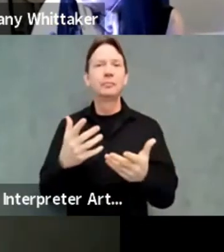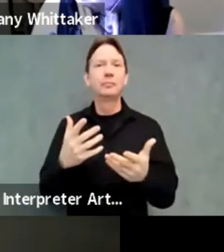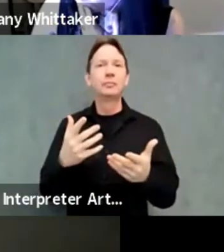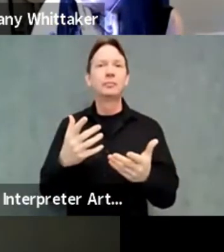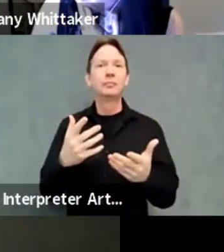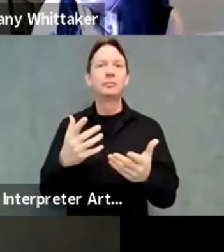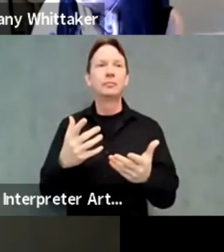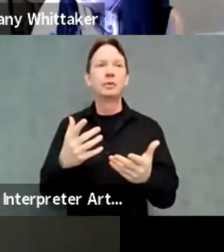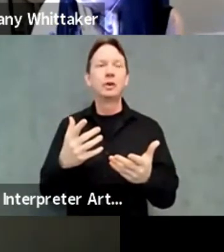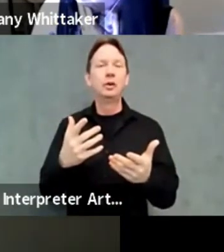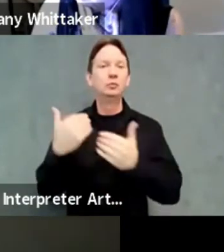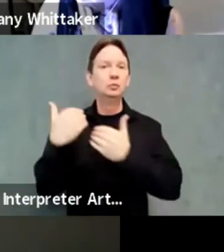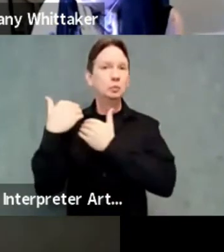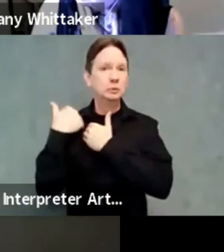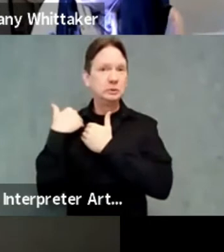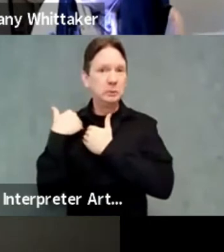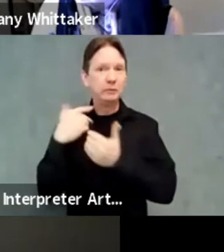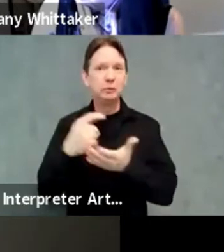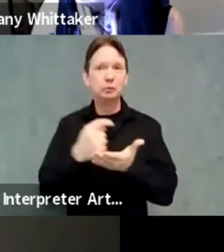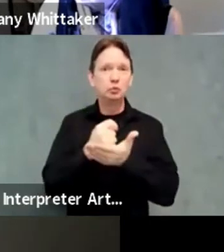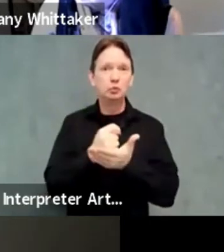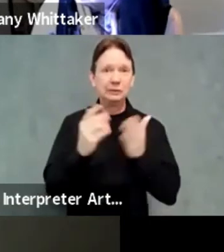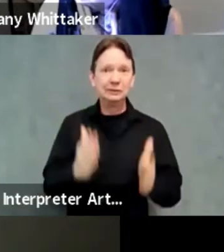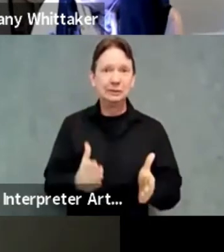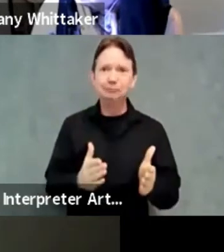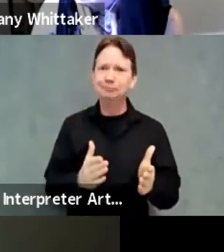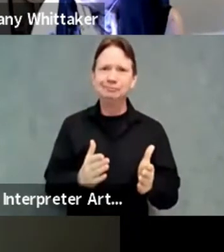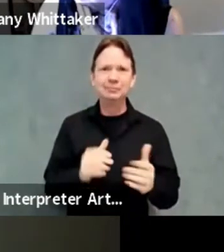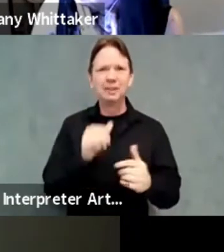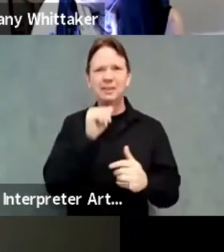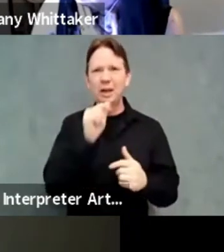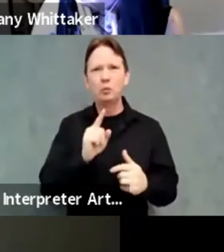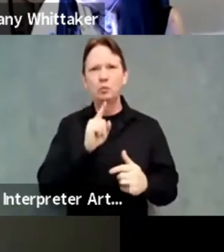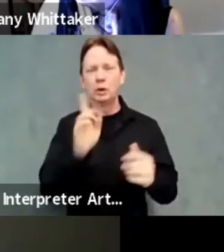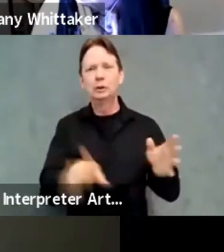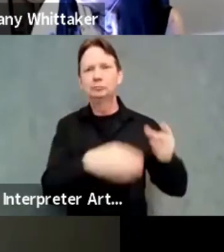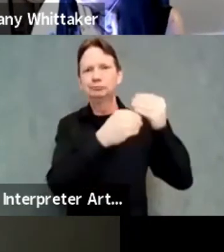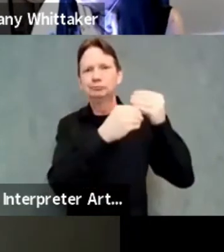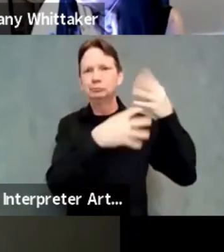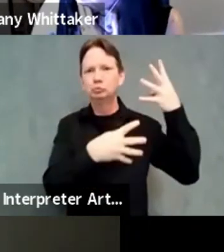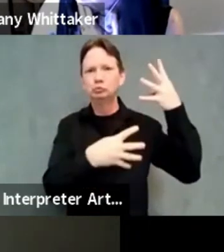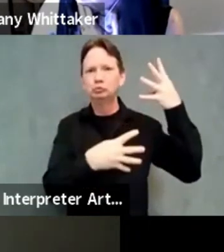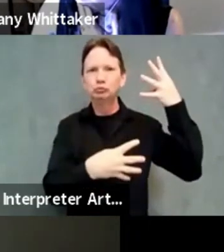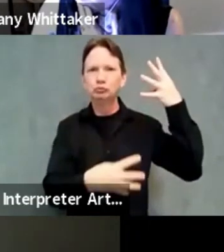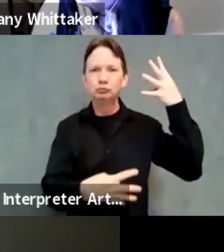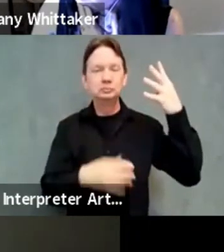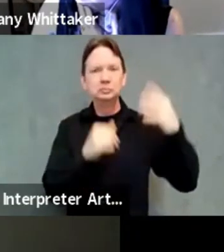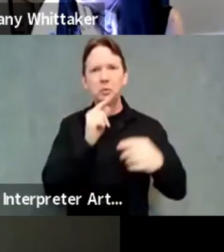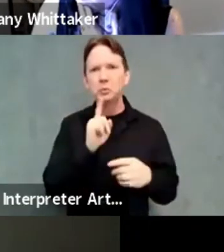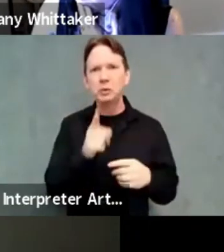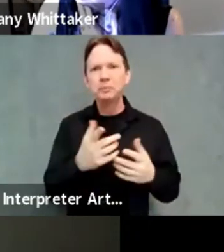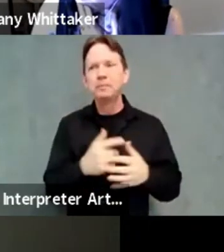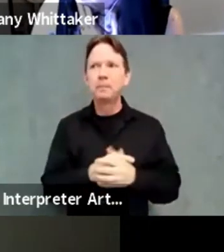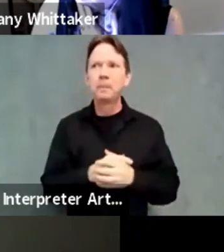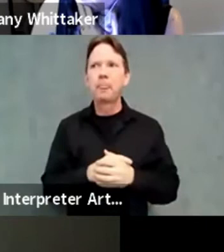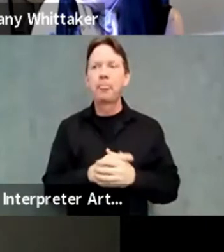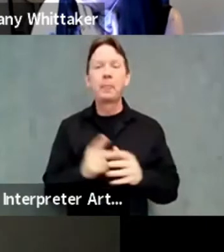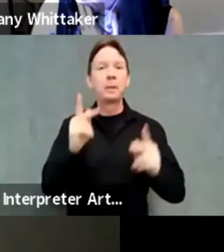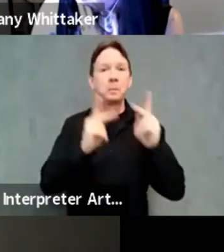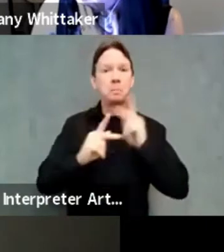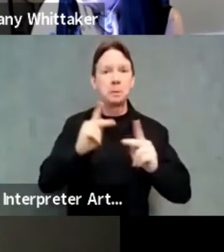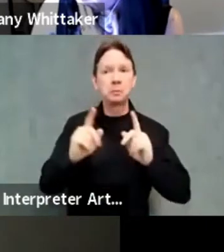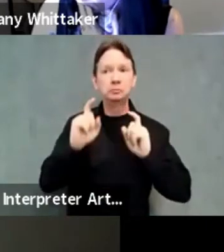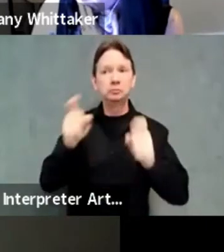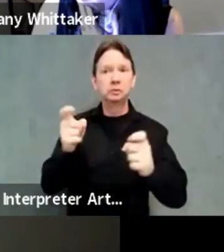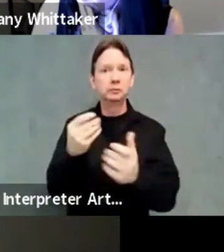member dues, as you know. Those monies go into an account for you at AERA. So when you go online and look at that